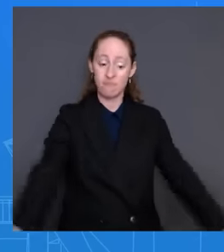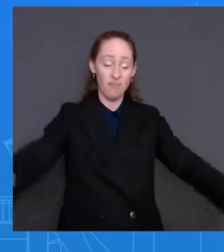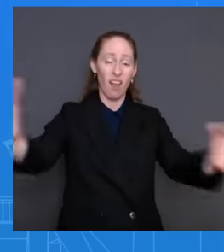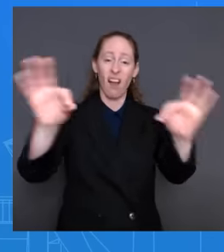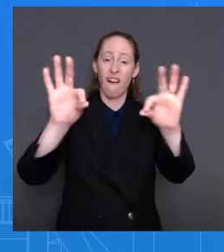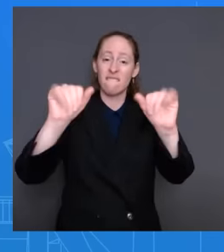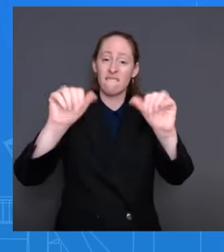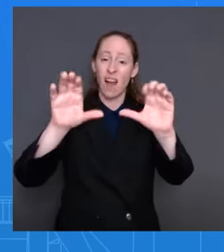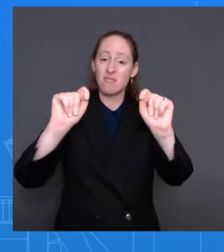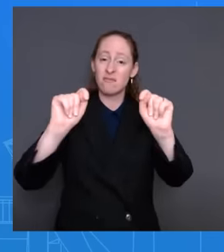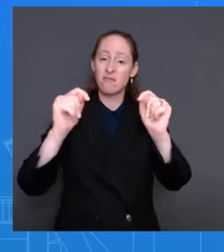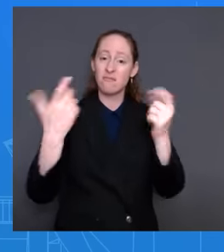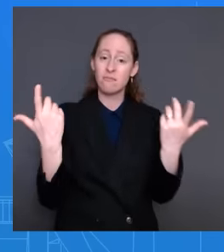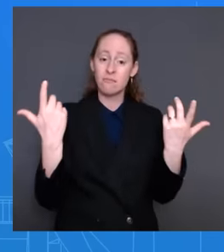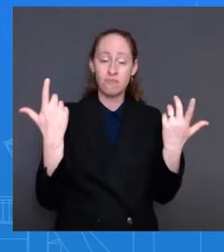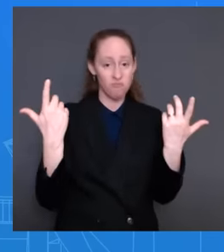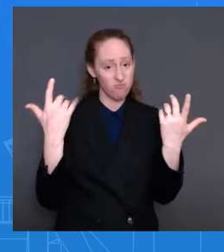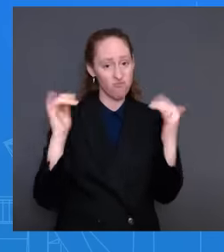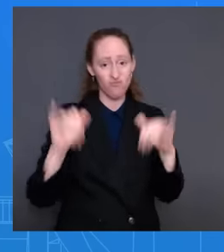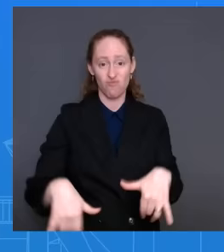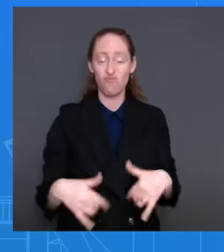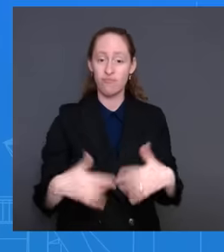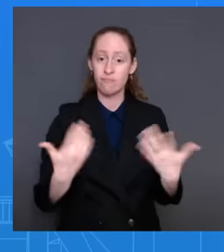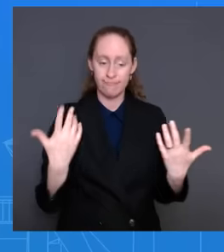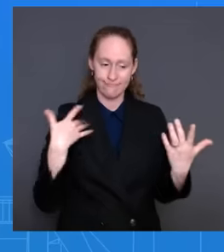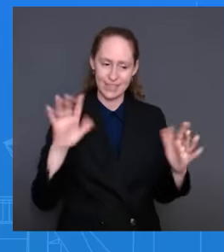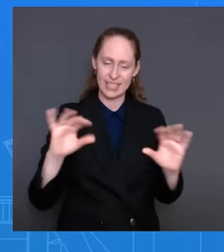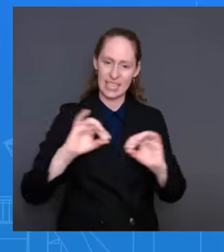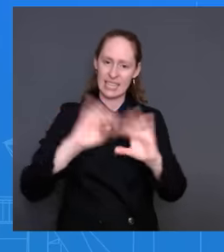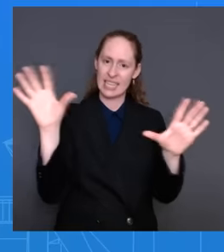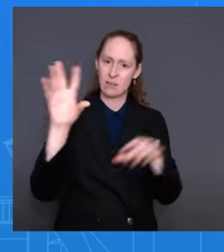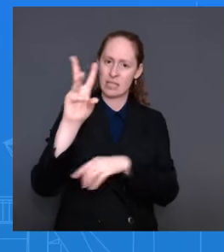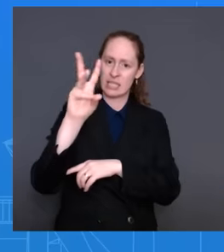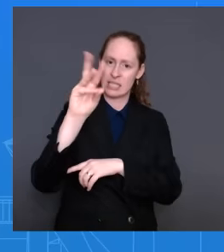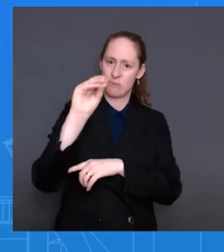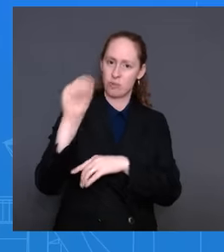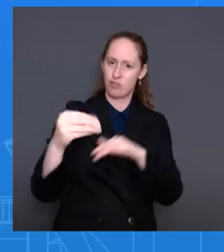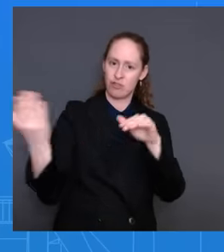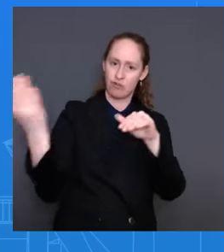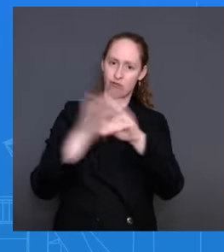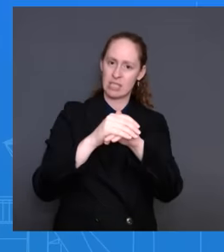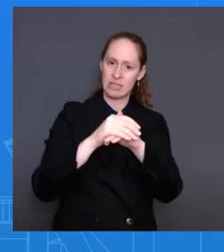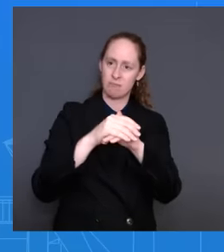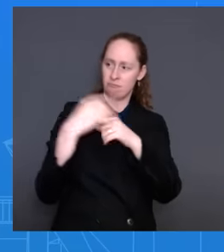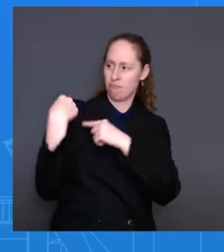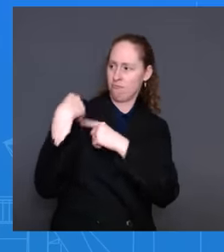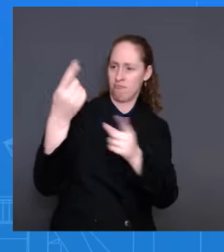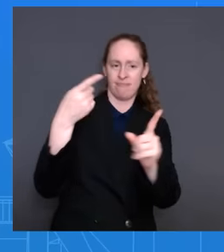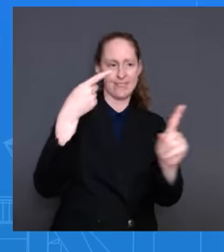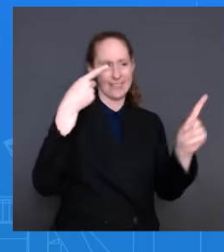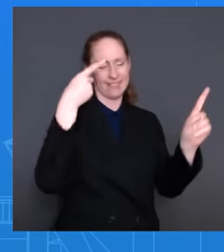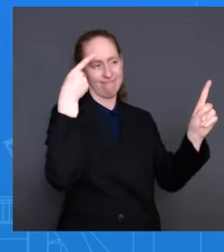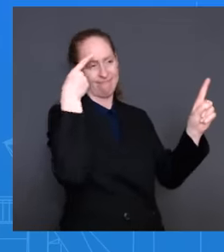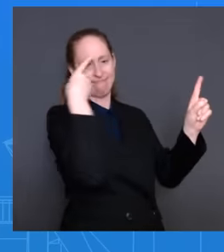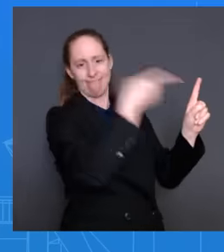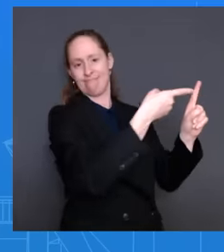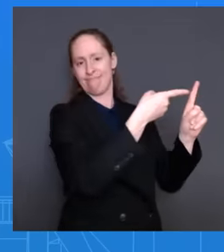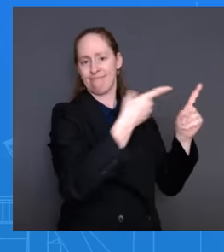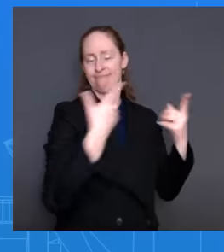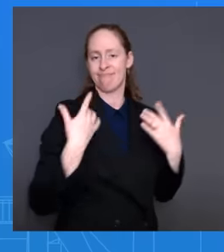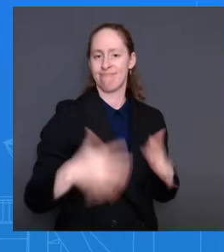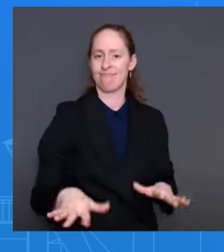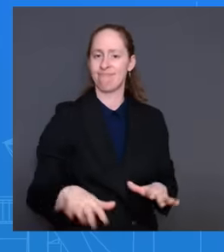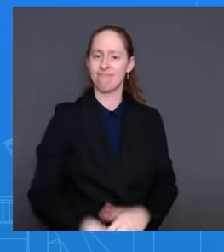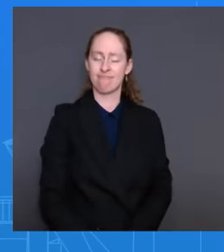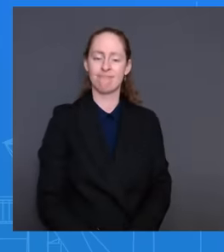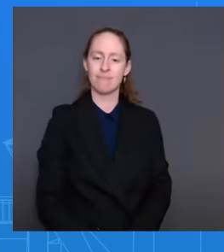increase in the past several months, and because of the amassing and his invasion of Ukraine.